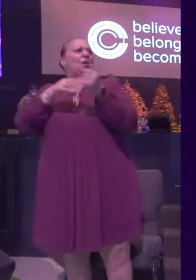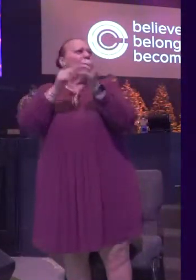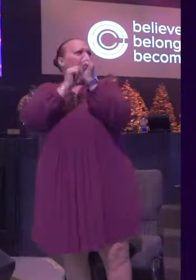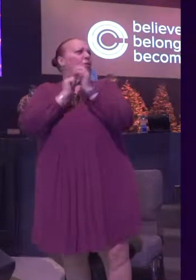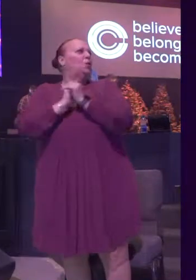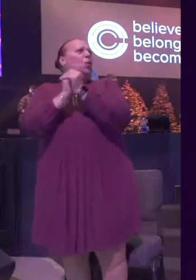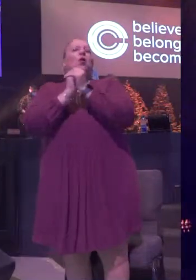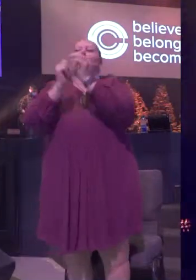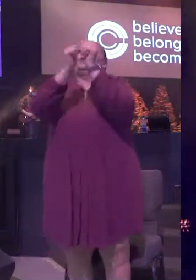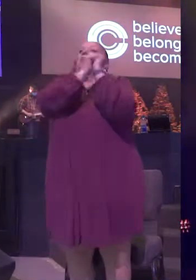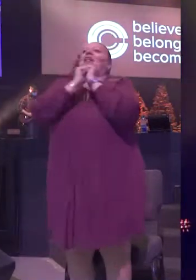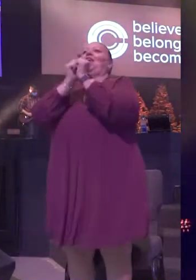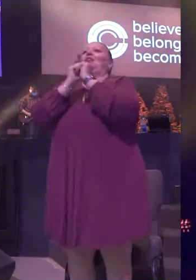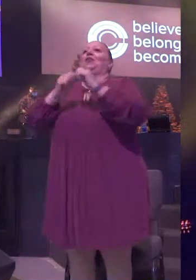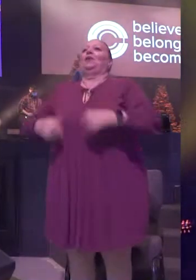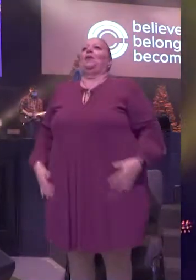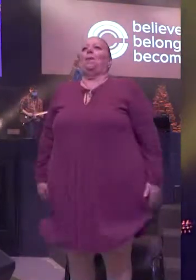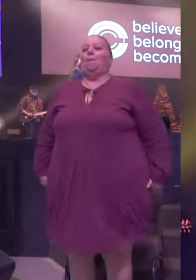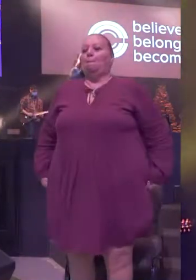together. Let's sing together today.